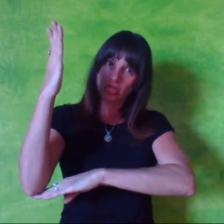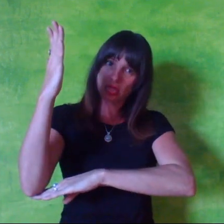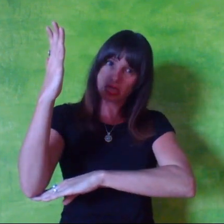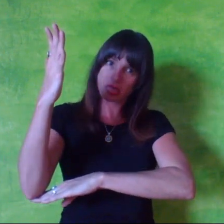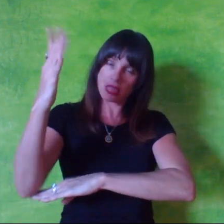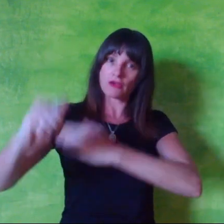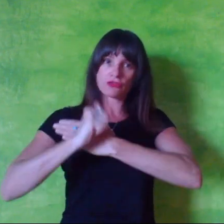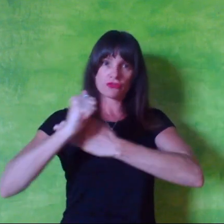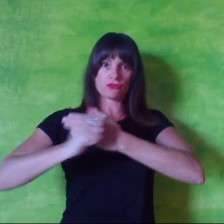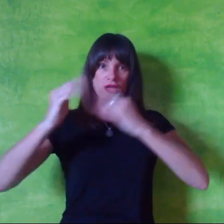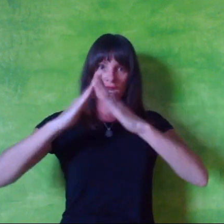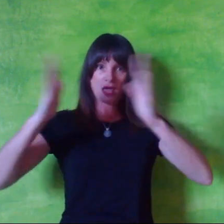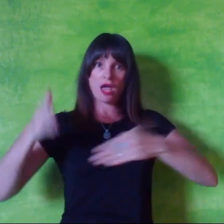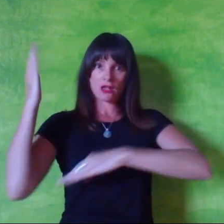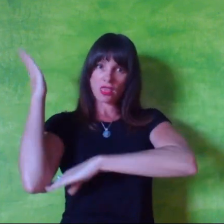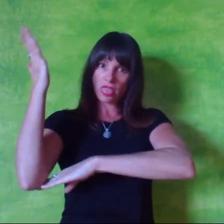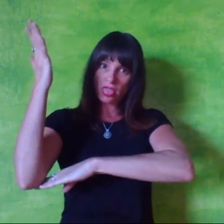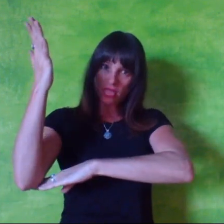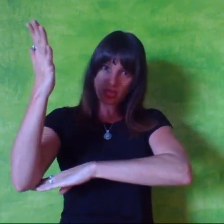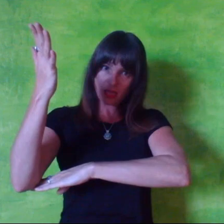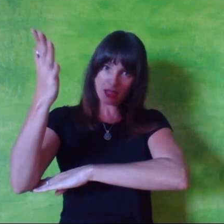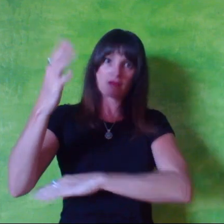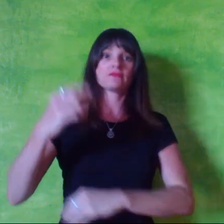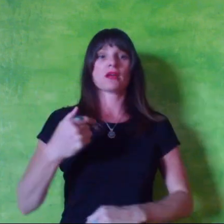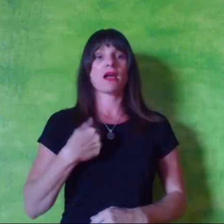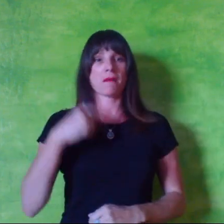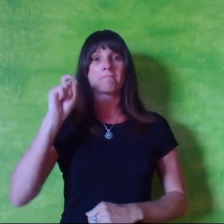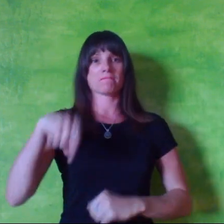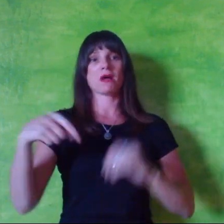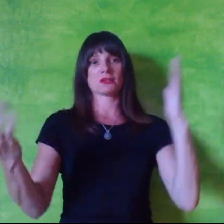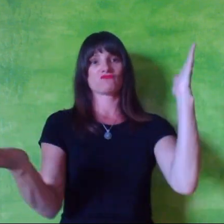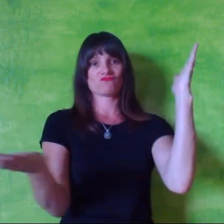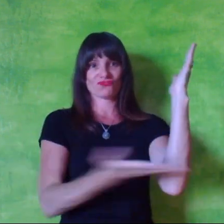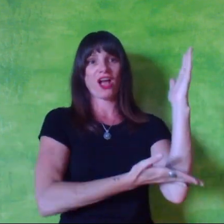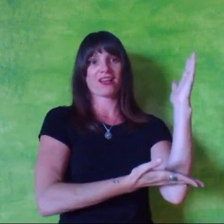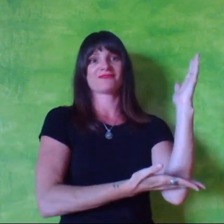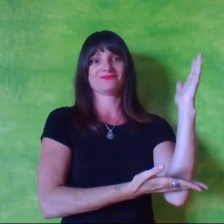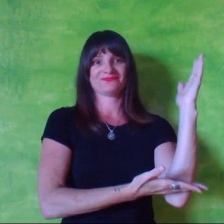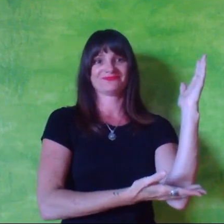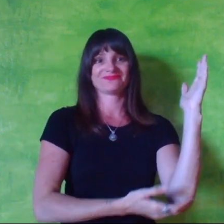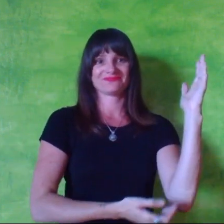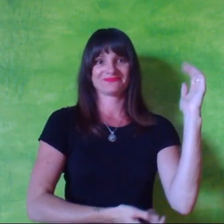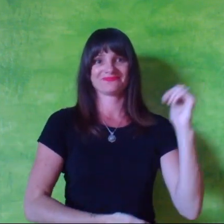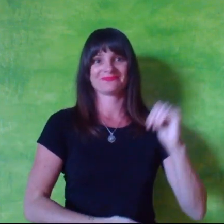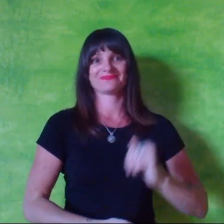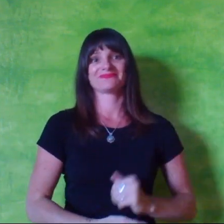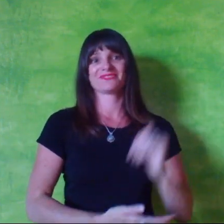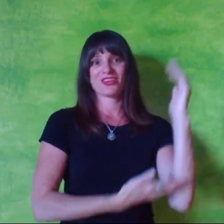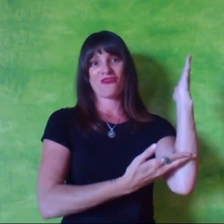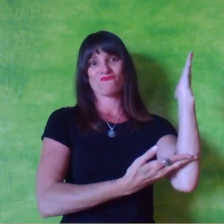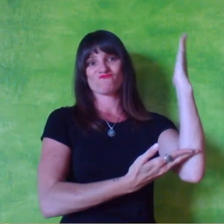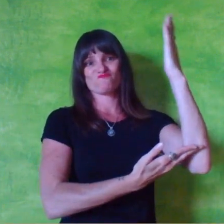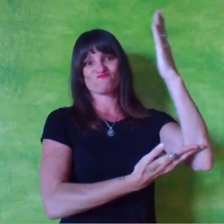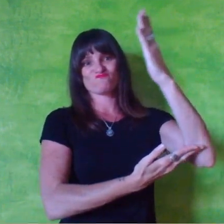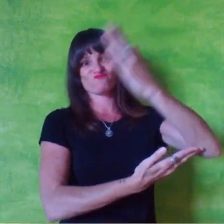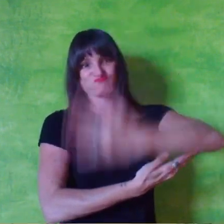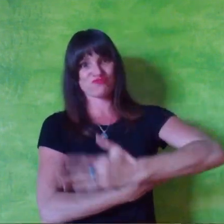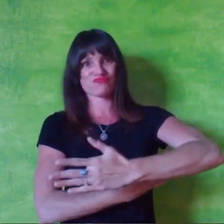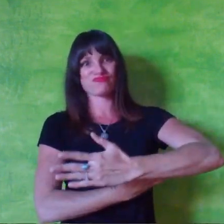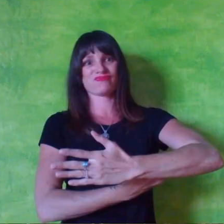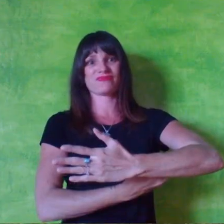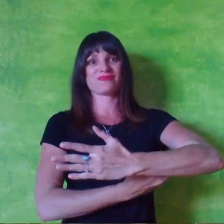house, and so I cut it down and it took out a couple of manzanitas, so we dragged the sticks out over here.